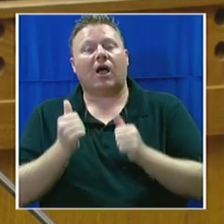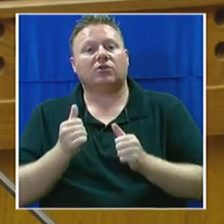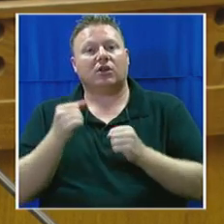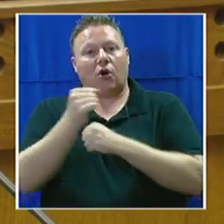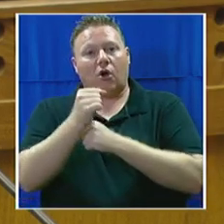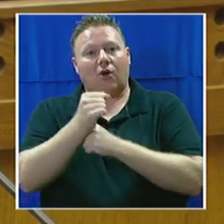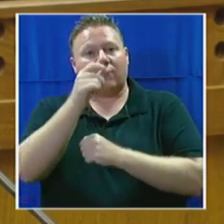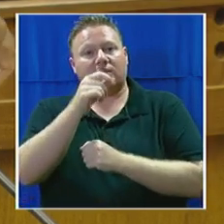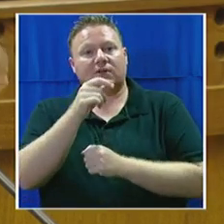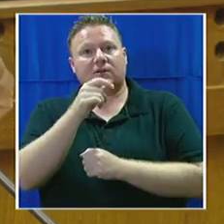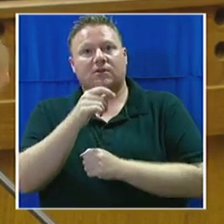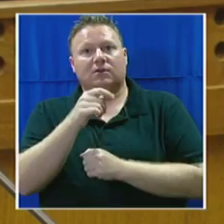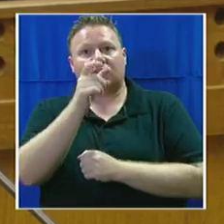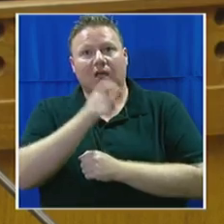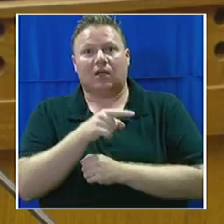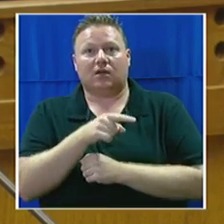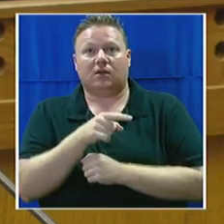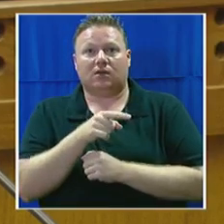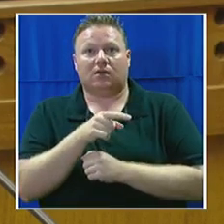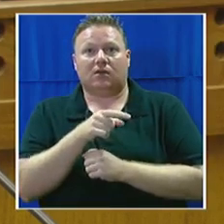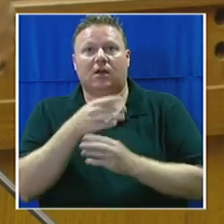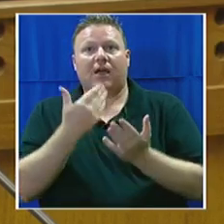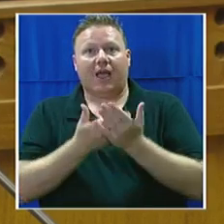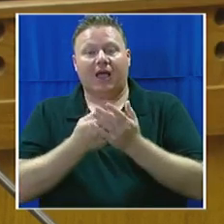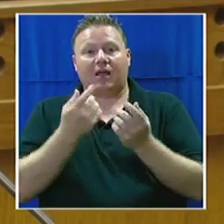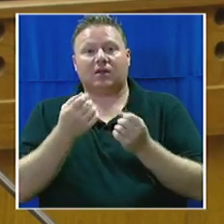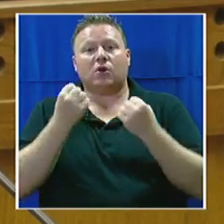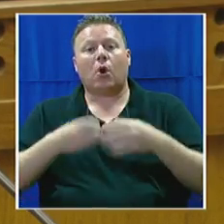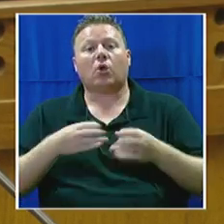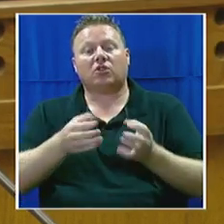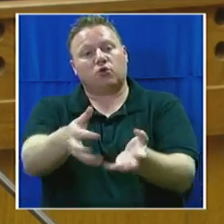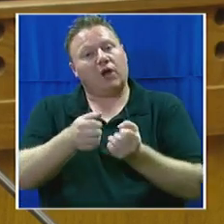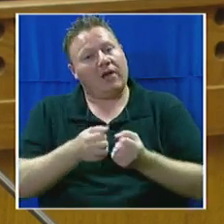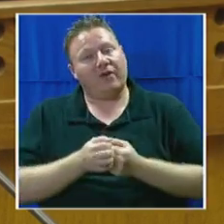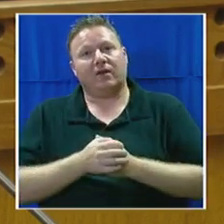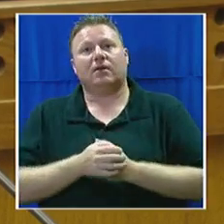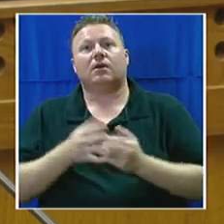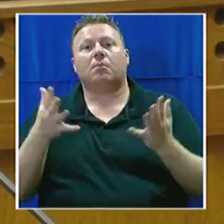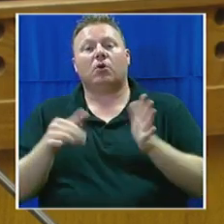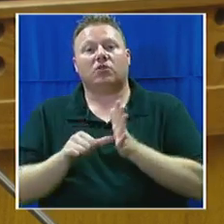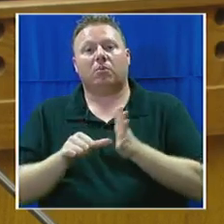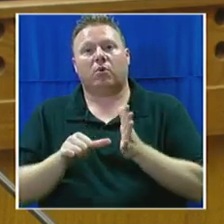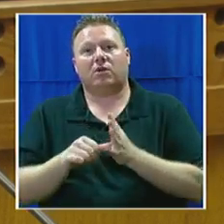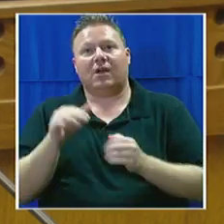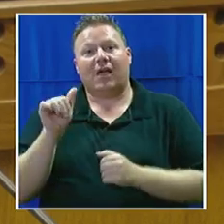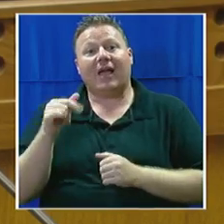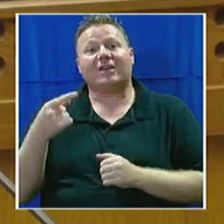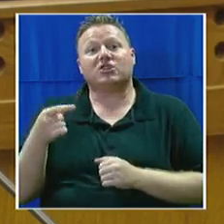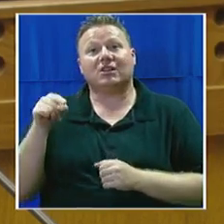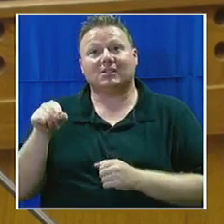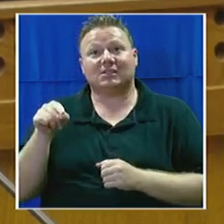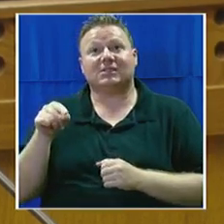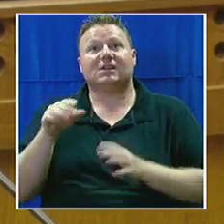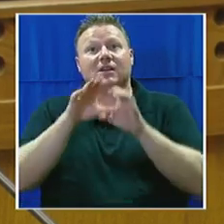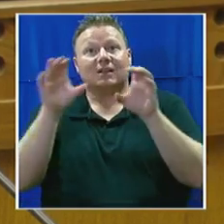accounting authority to determine and recover losses. Most importantly, the AG can now issue